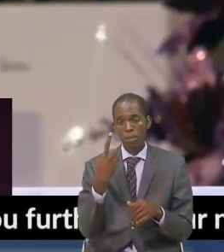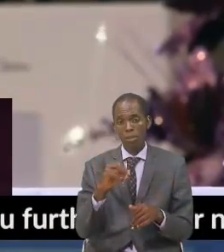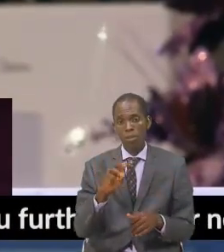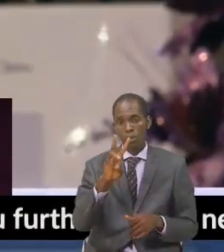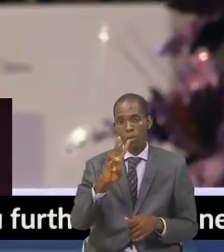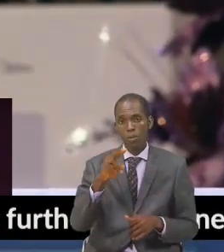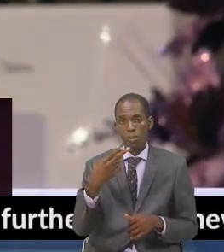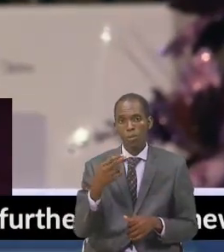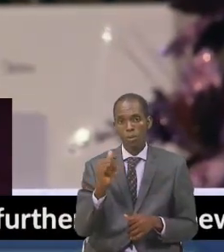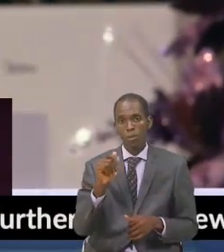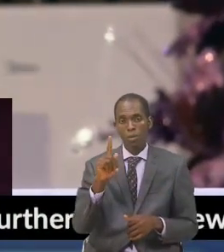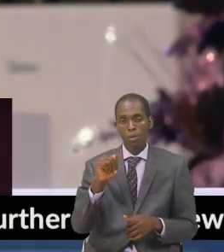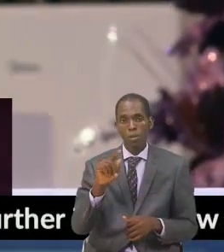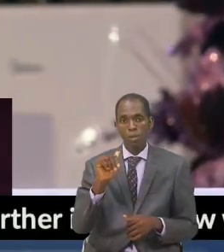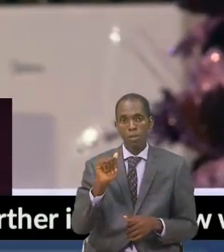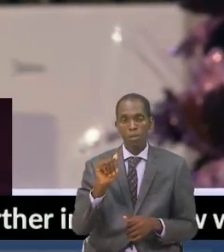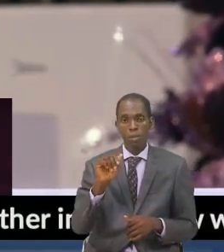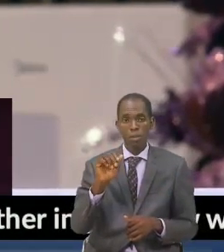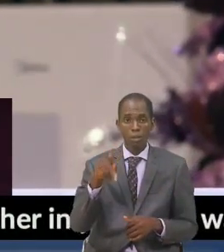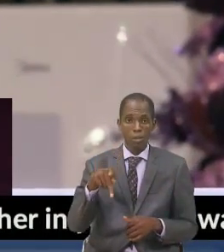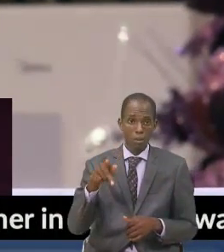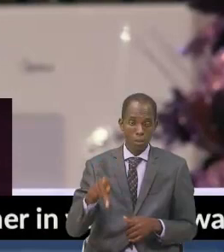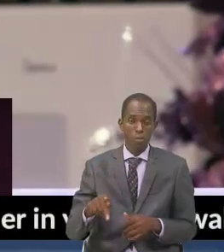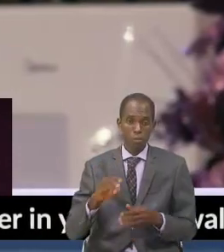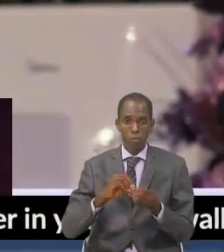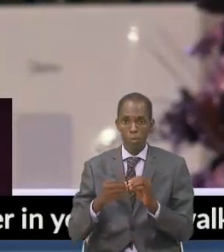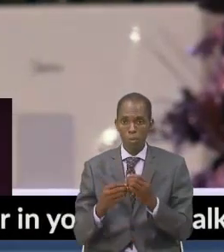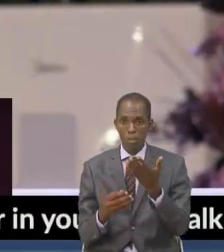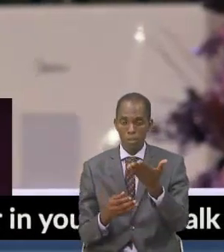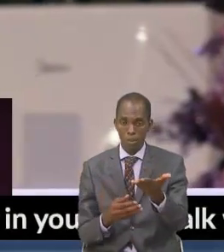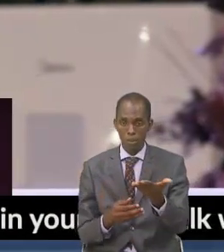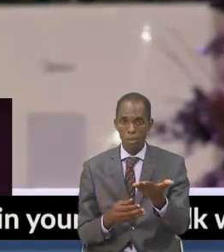The WhatsApp number is on the screen now.